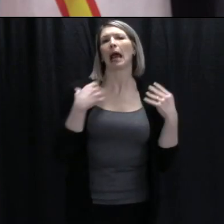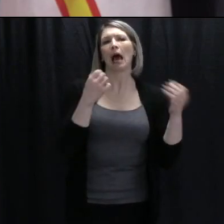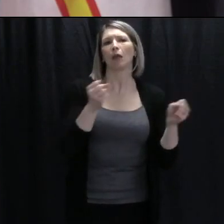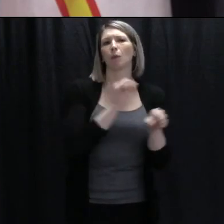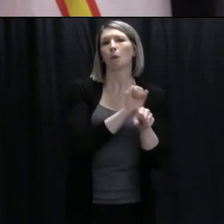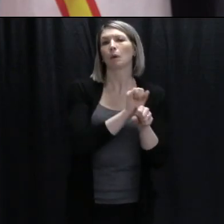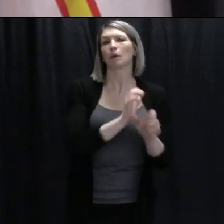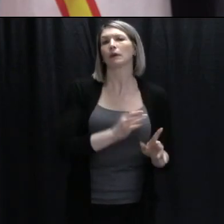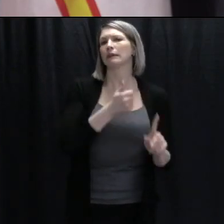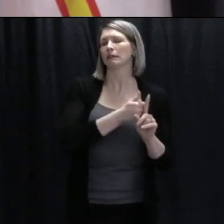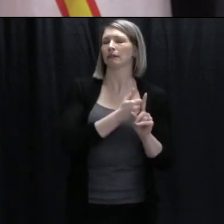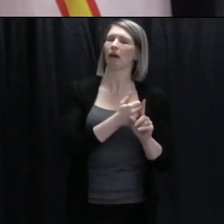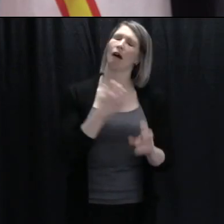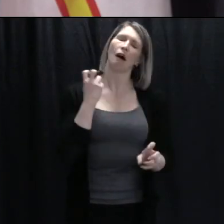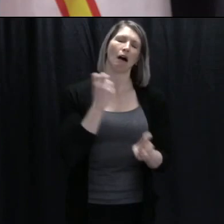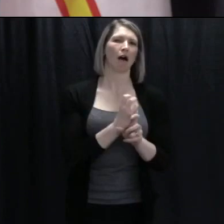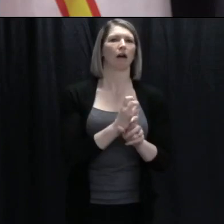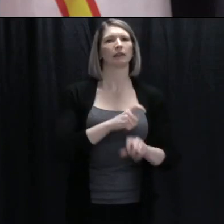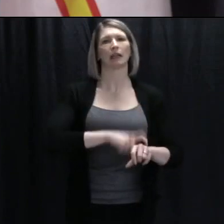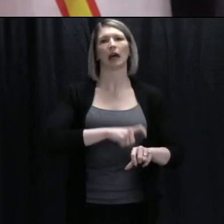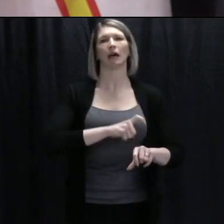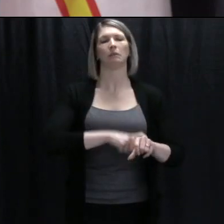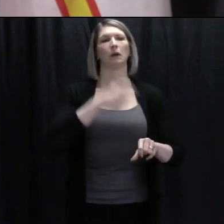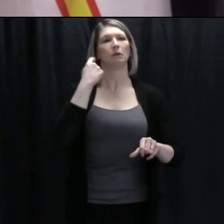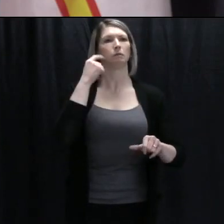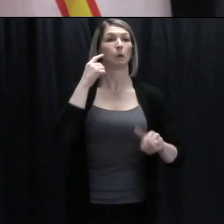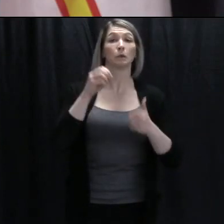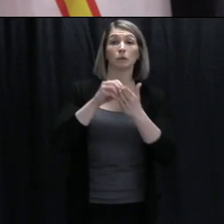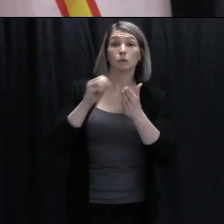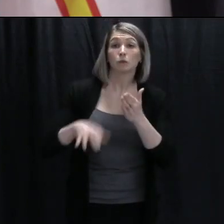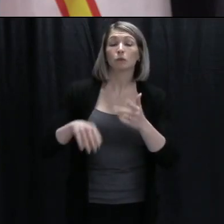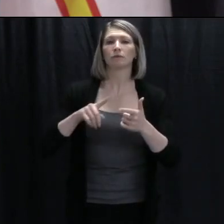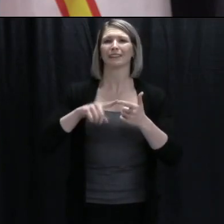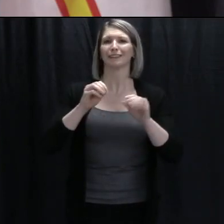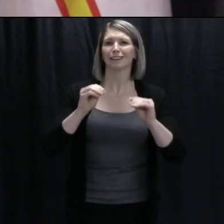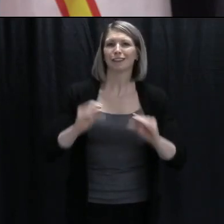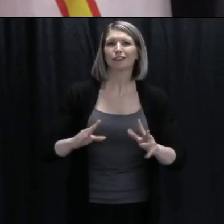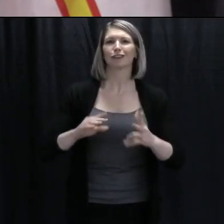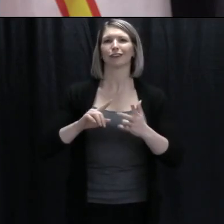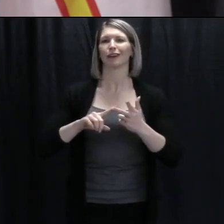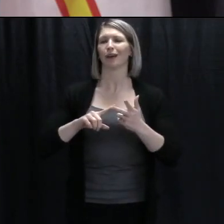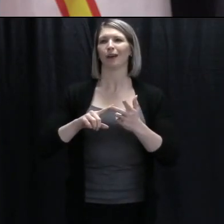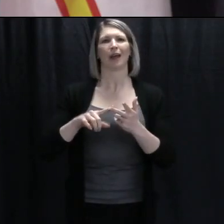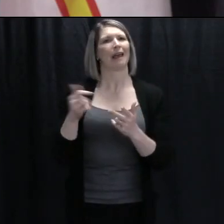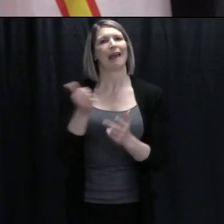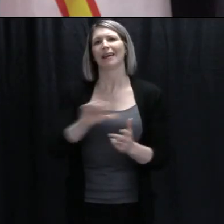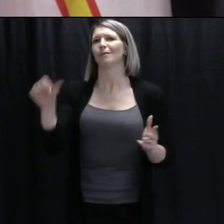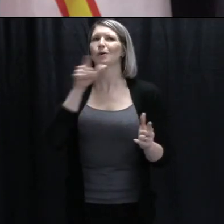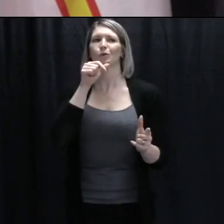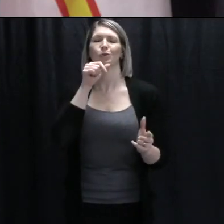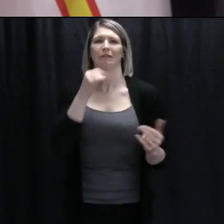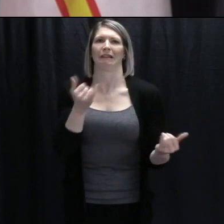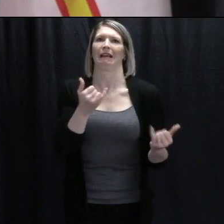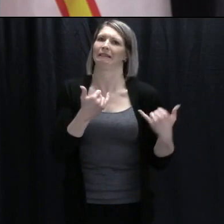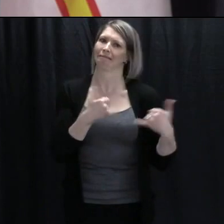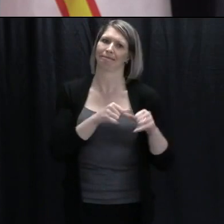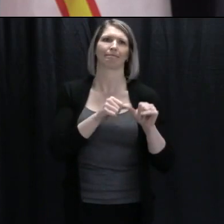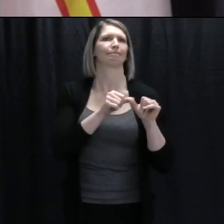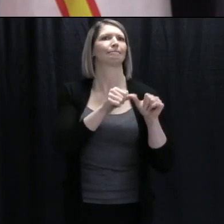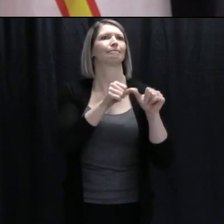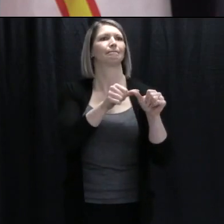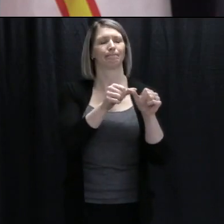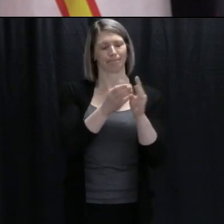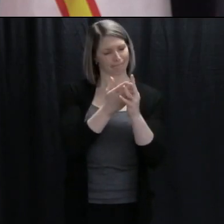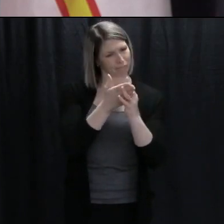for our educators, and for our families. So in challenging times, we always look for new ways to do